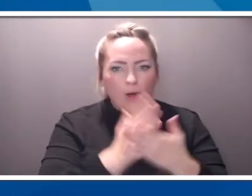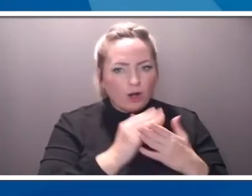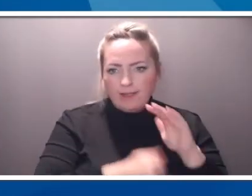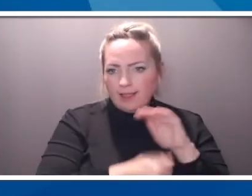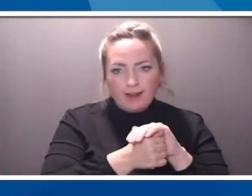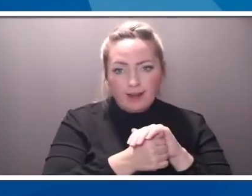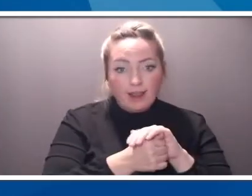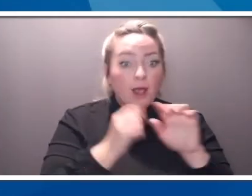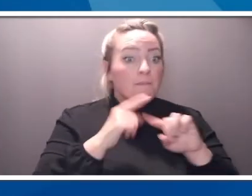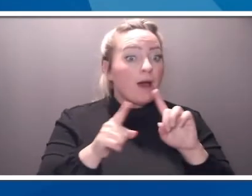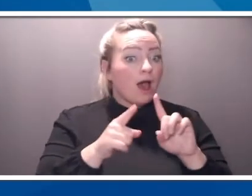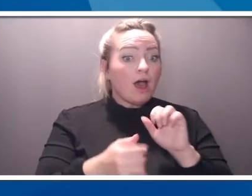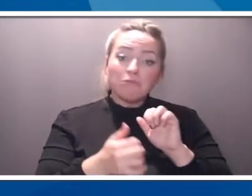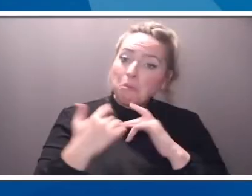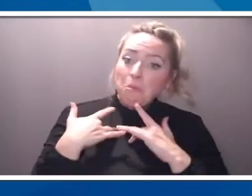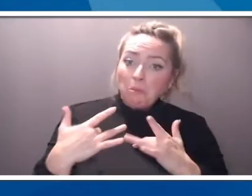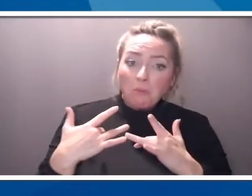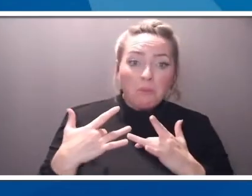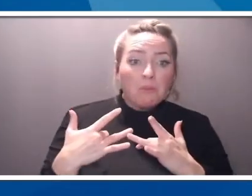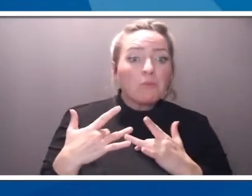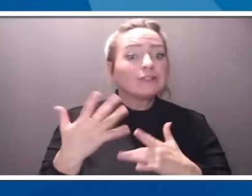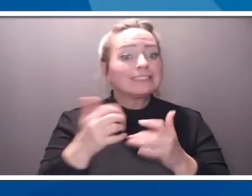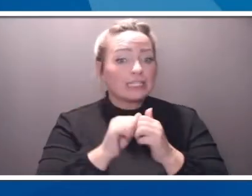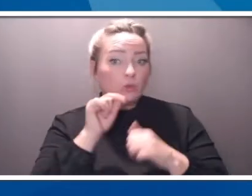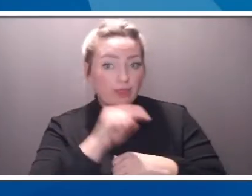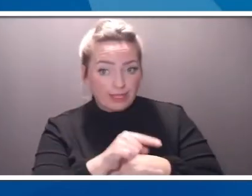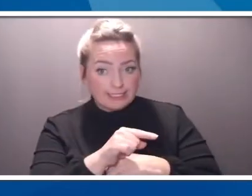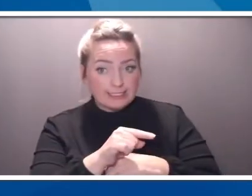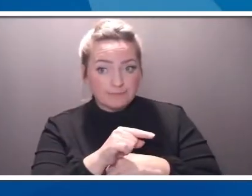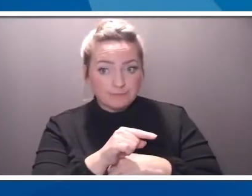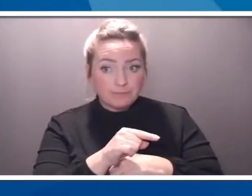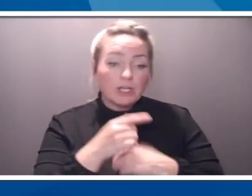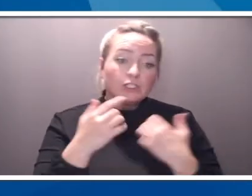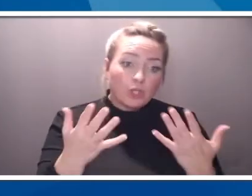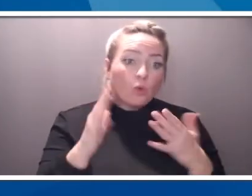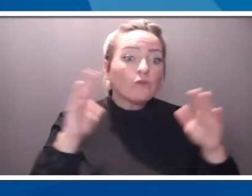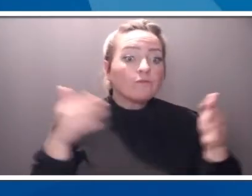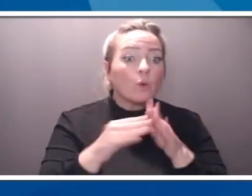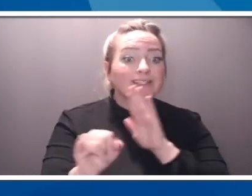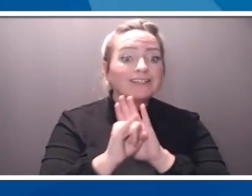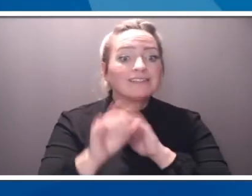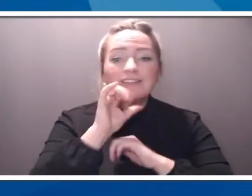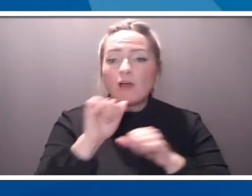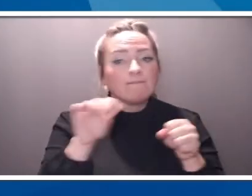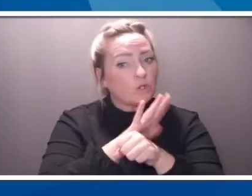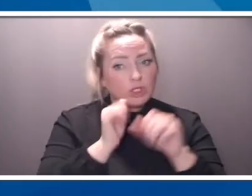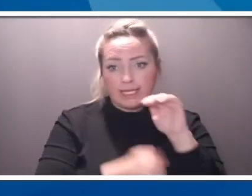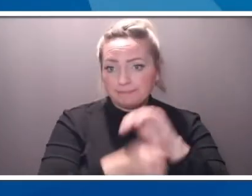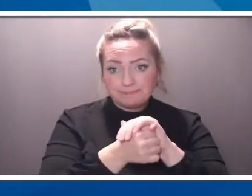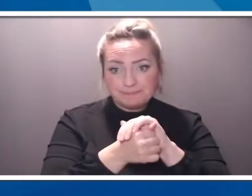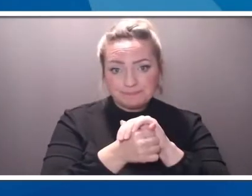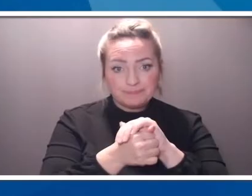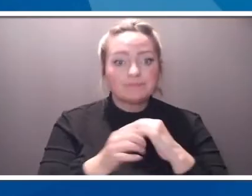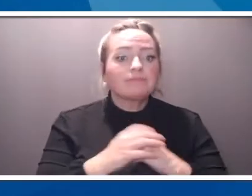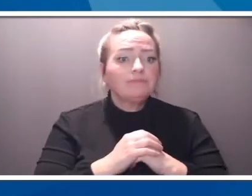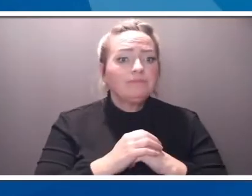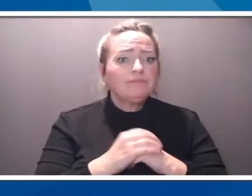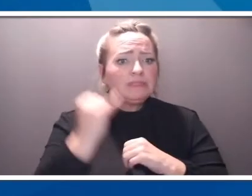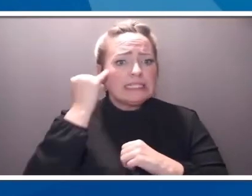basically says no part of it is hidden. But, for the most part, we'll be dealing with this, so the focus indicator is not